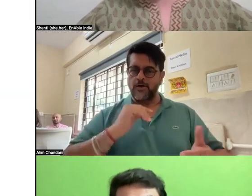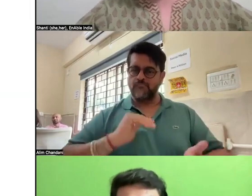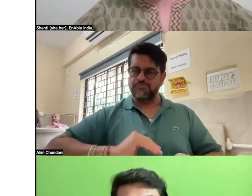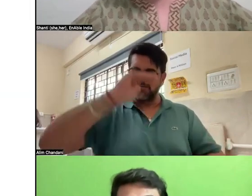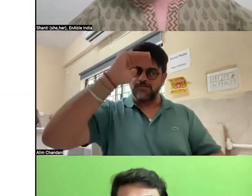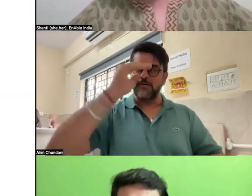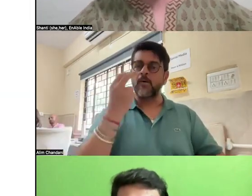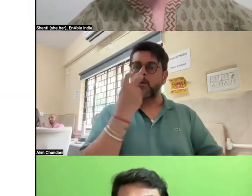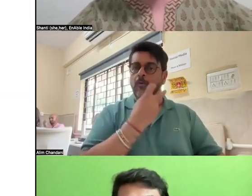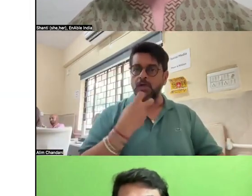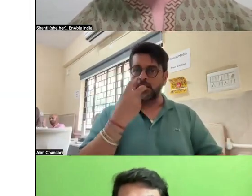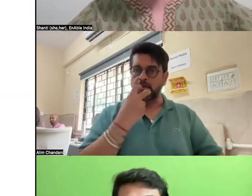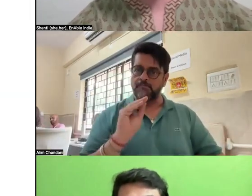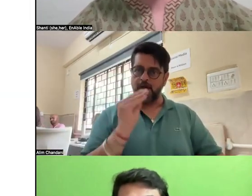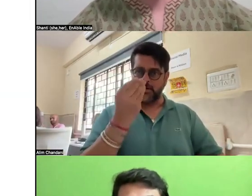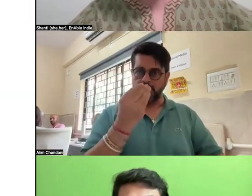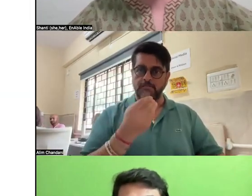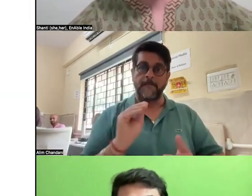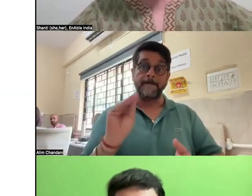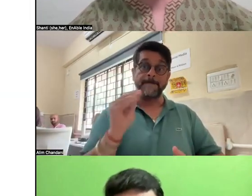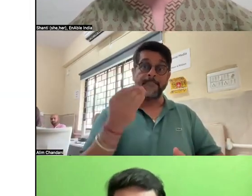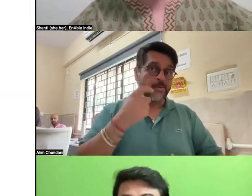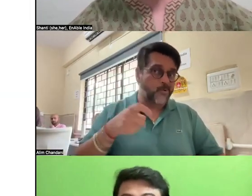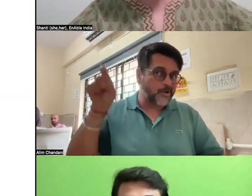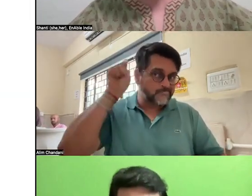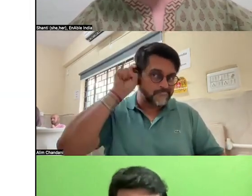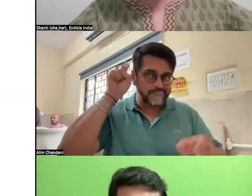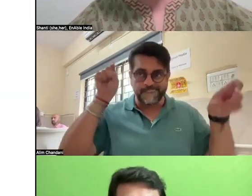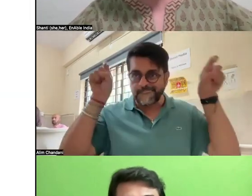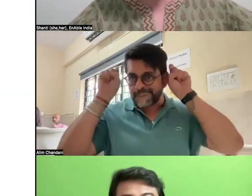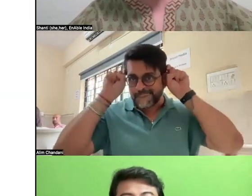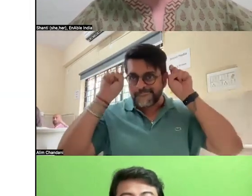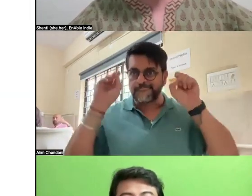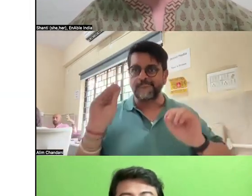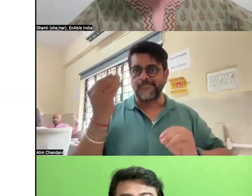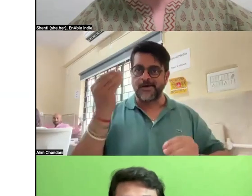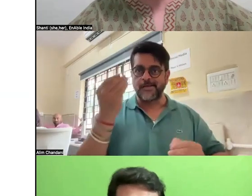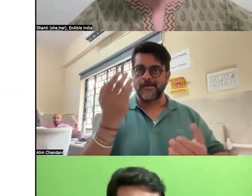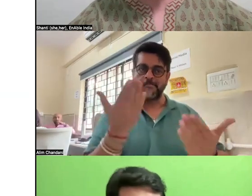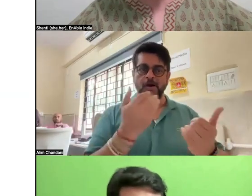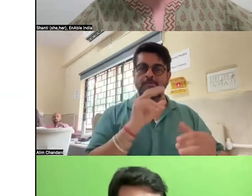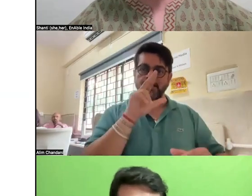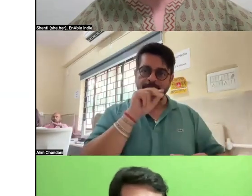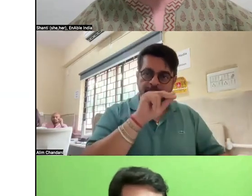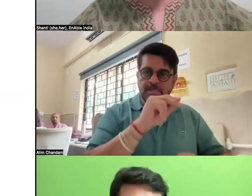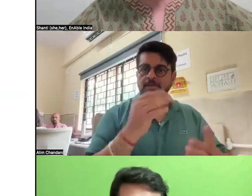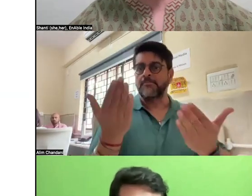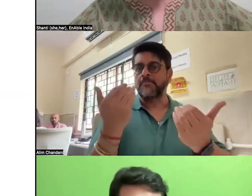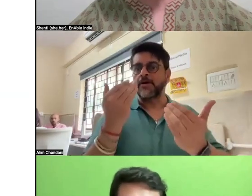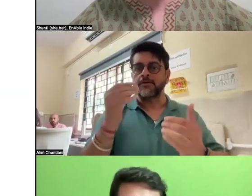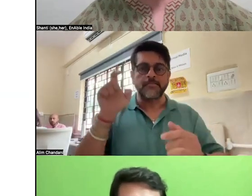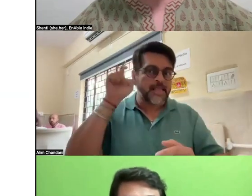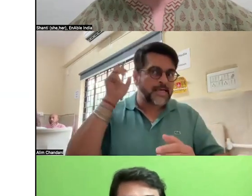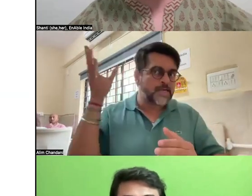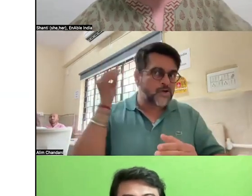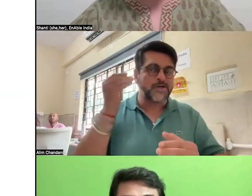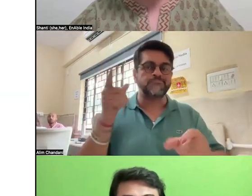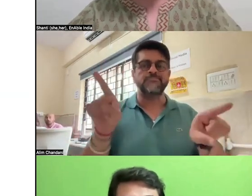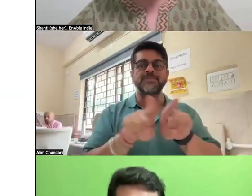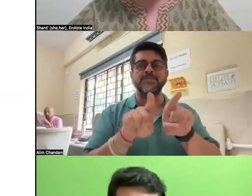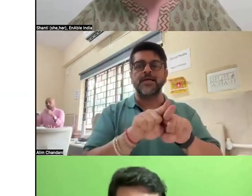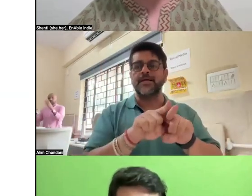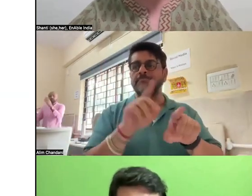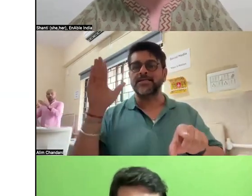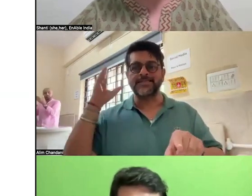My parents were told by the doctor that it will be great if I use amplification, hearing aid devices, and all of that, and